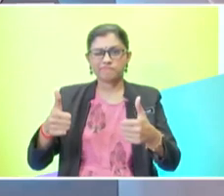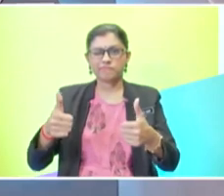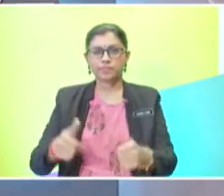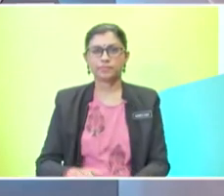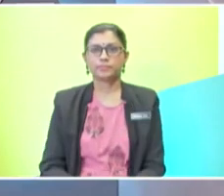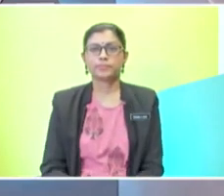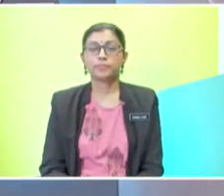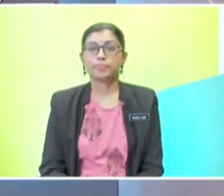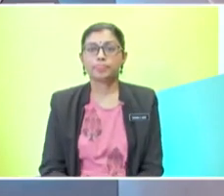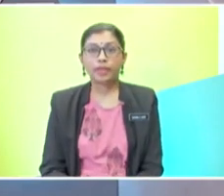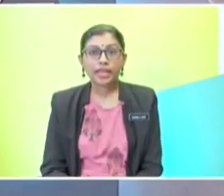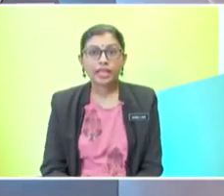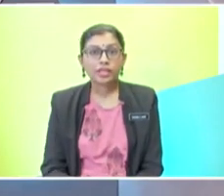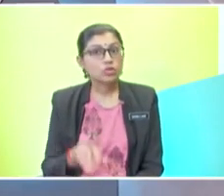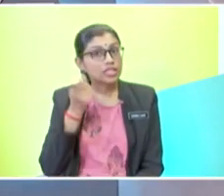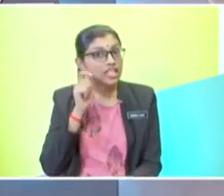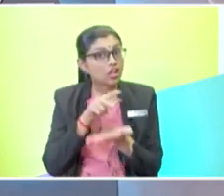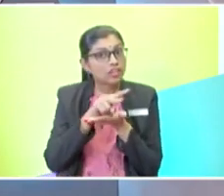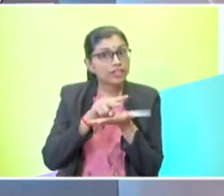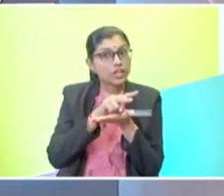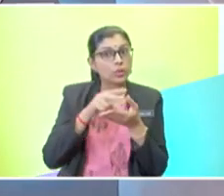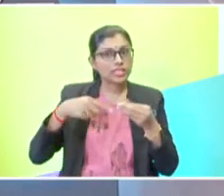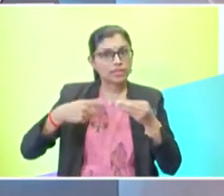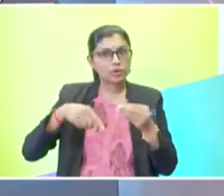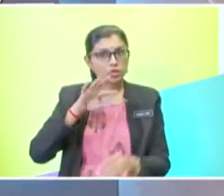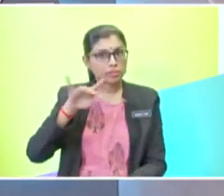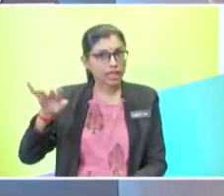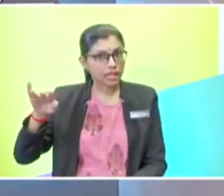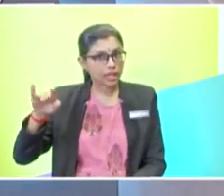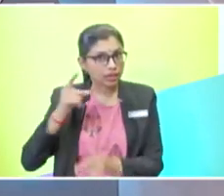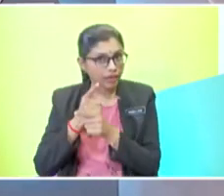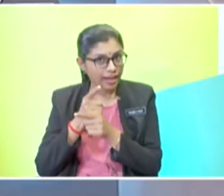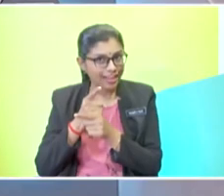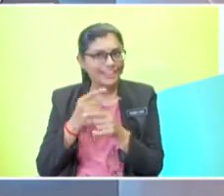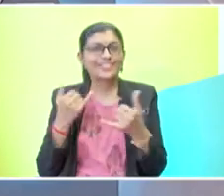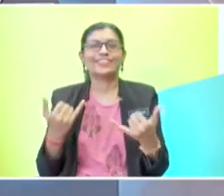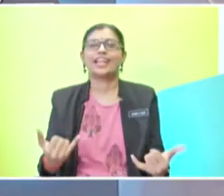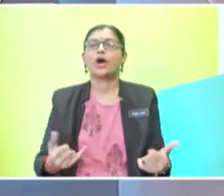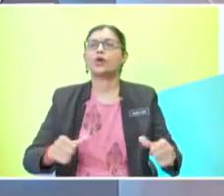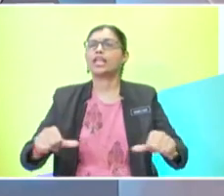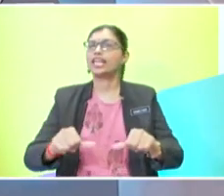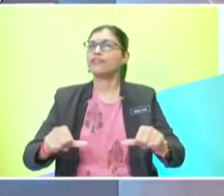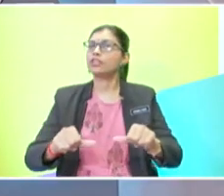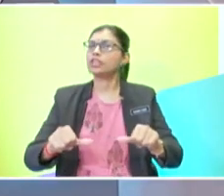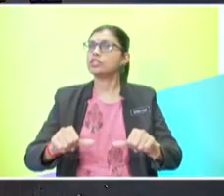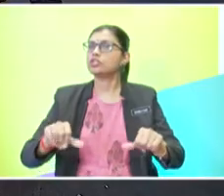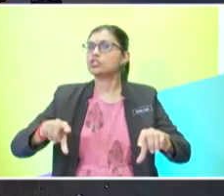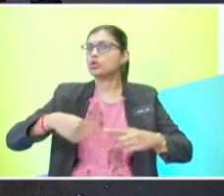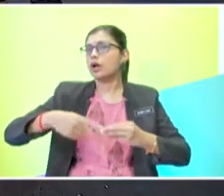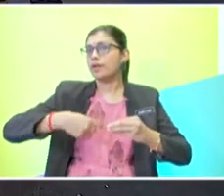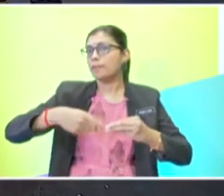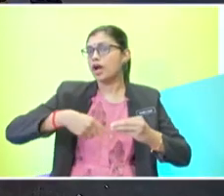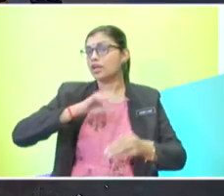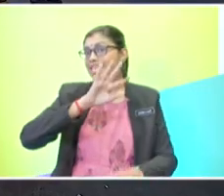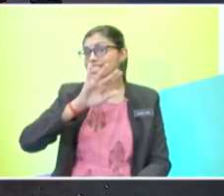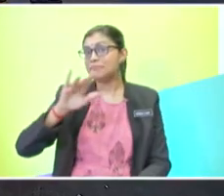the video was about spelling. Okay, so why not the next activity we do also about spelling? Well, that's a great idea.